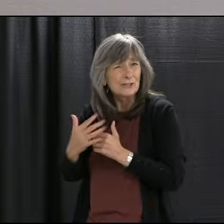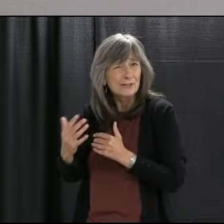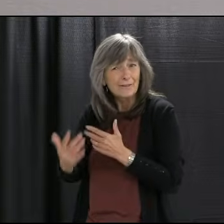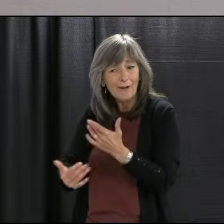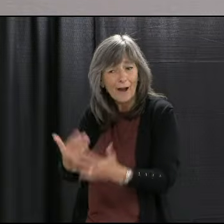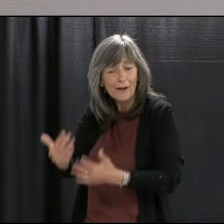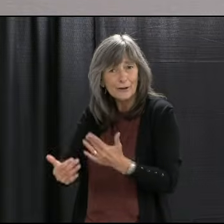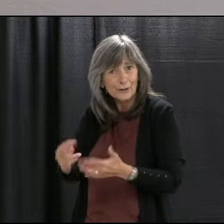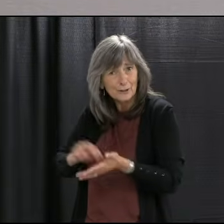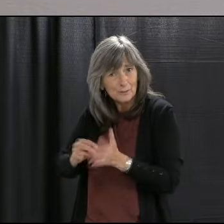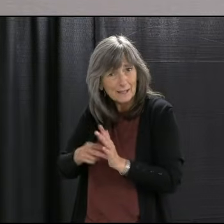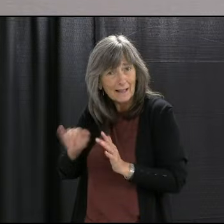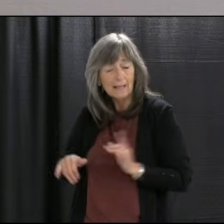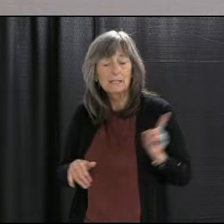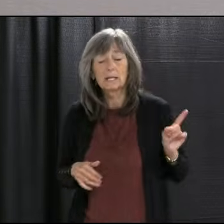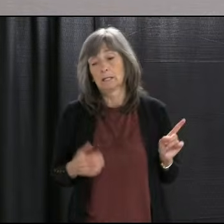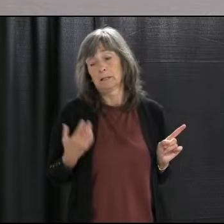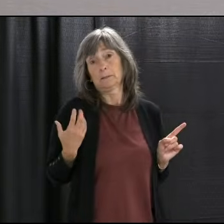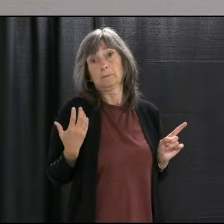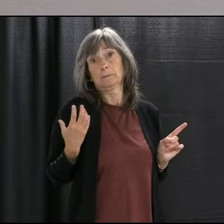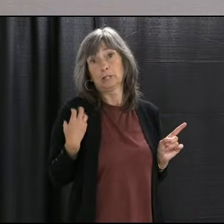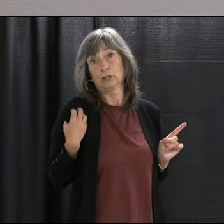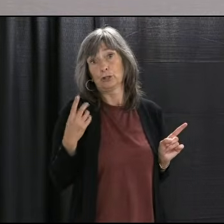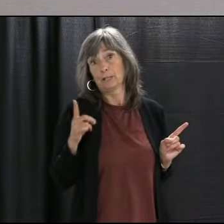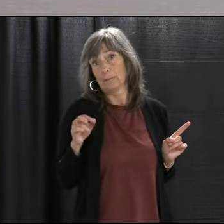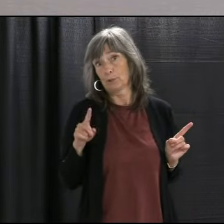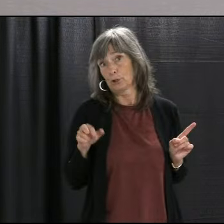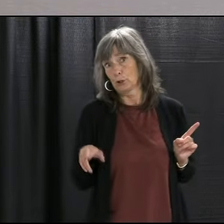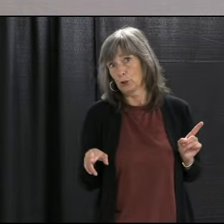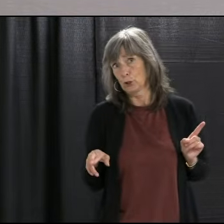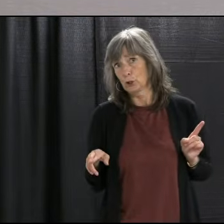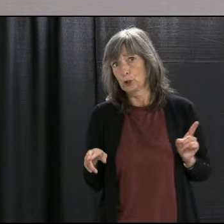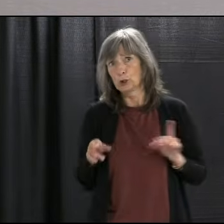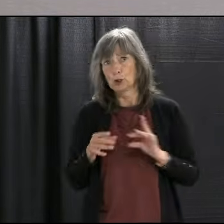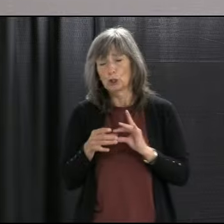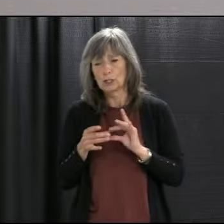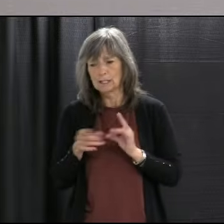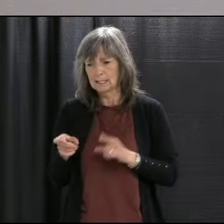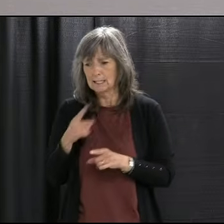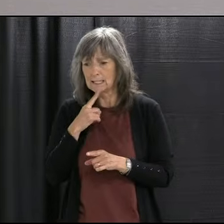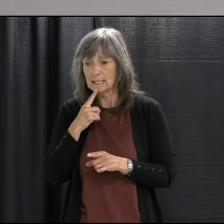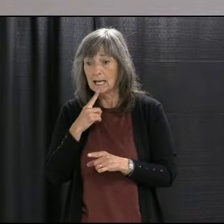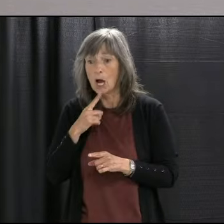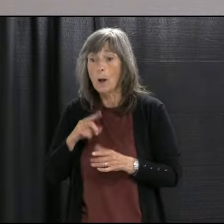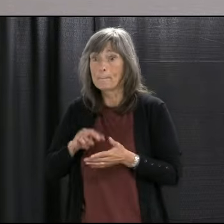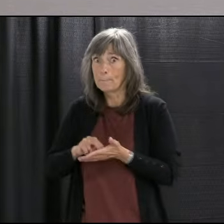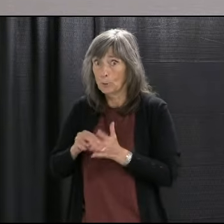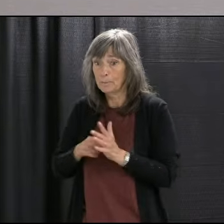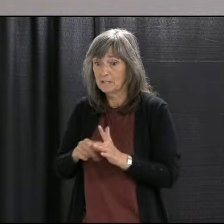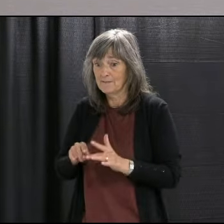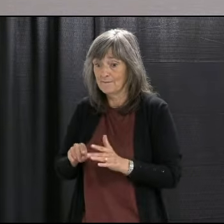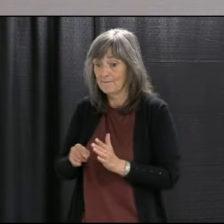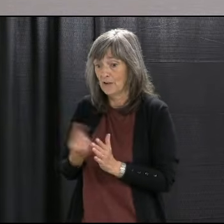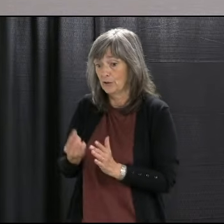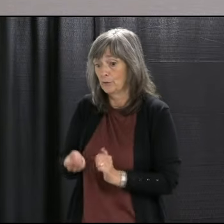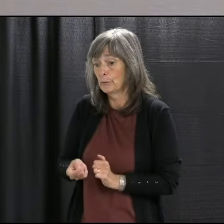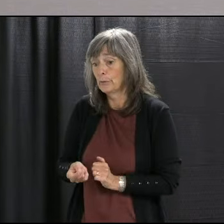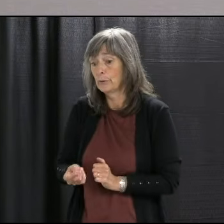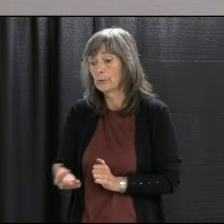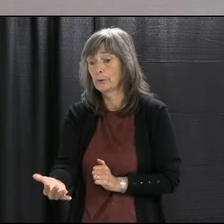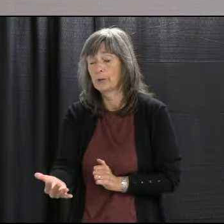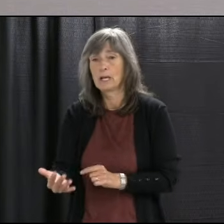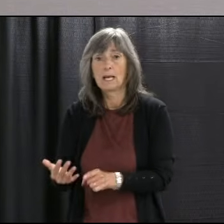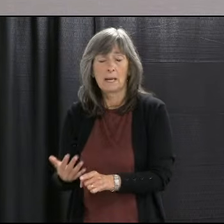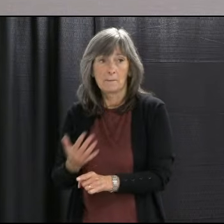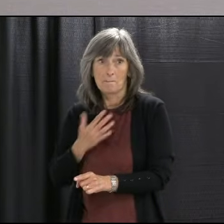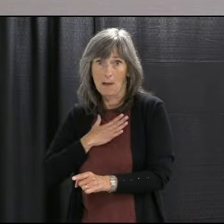else? I mean, Minister Dempster just mentioned one there that was, I believe, reports are that was intentionally set. I understand that just as I was on my way